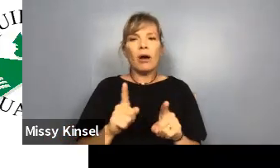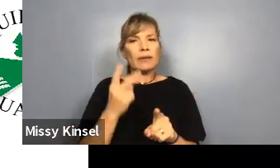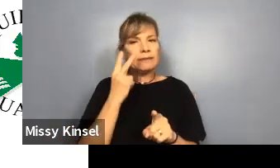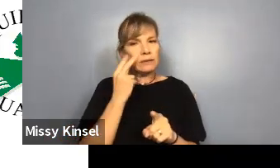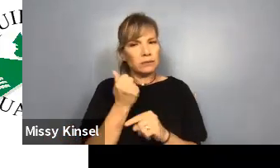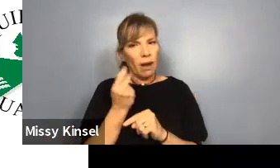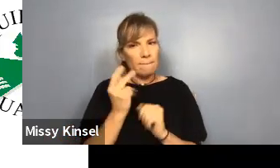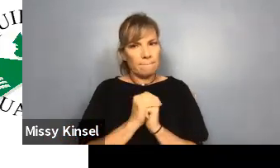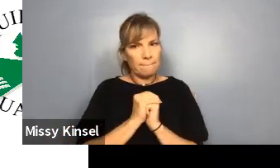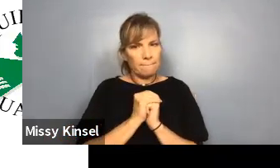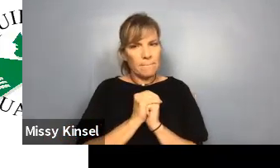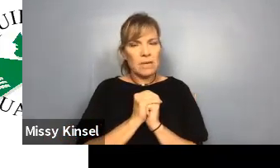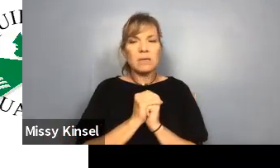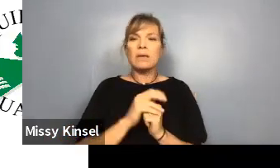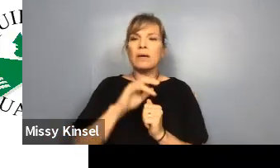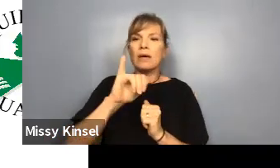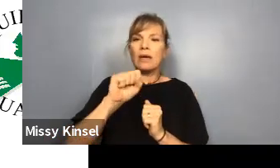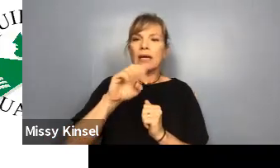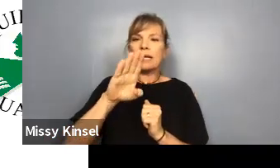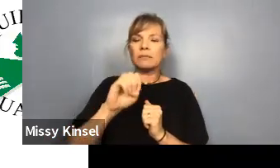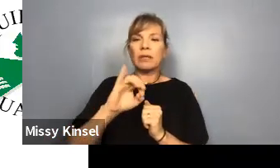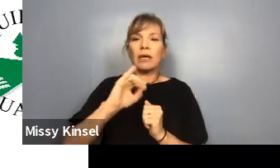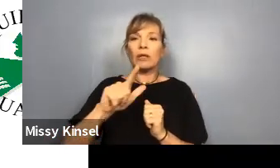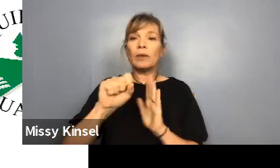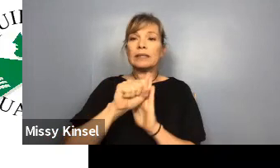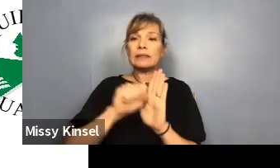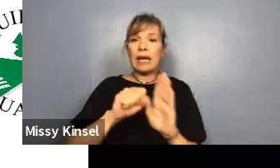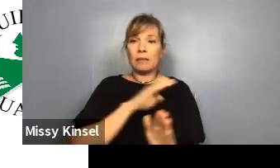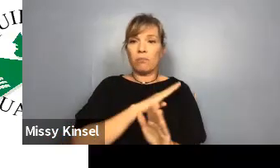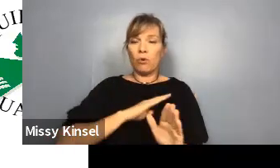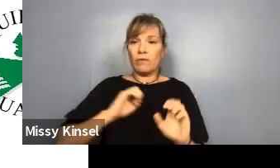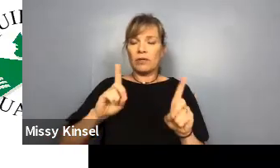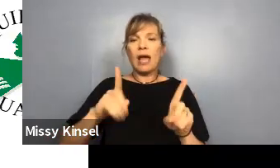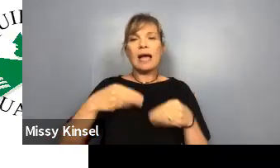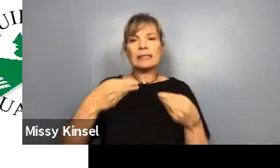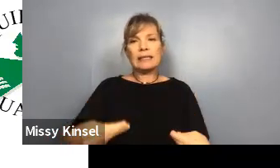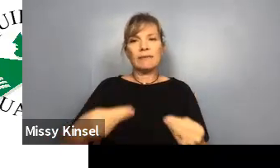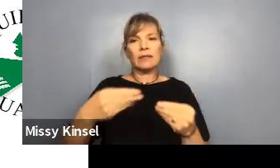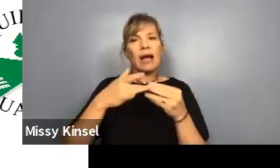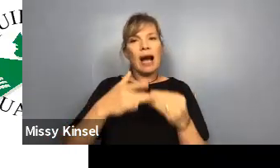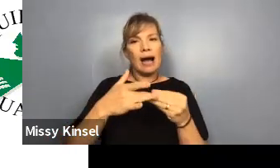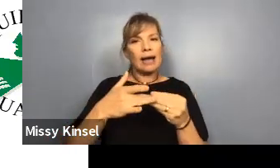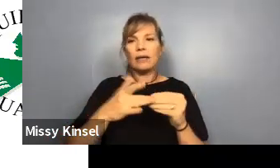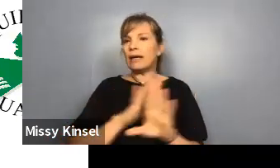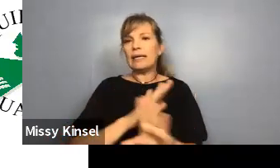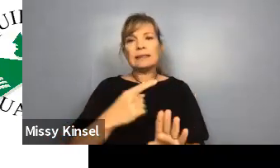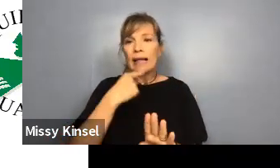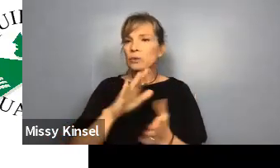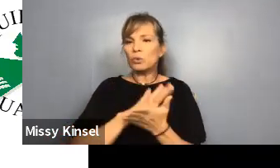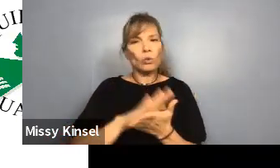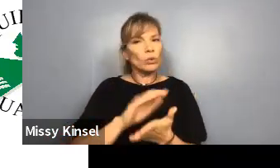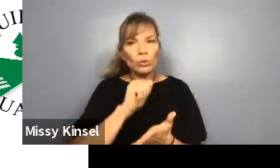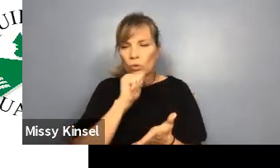few. ISB, the Illinois State Board of Education, has issued guidance saying that the schools shouldn't be requesting these kind of